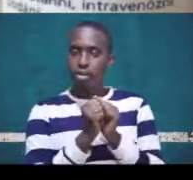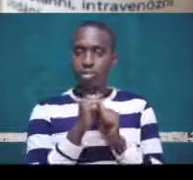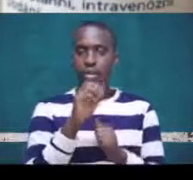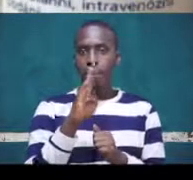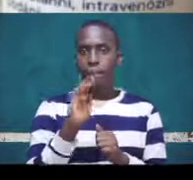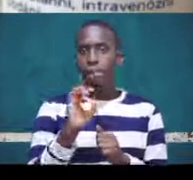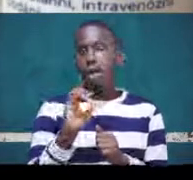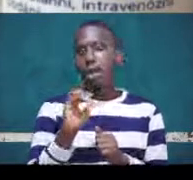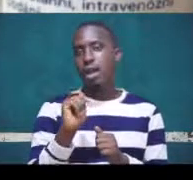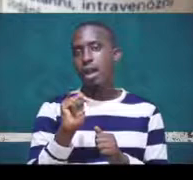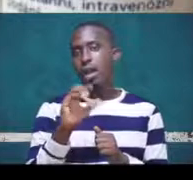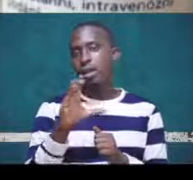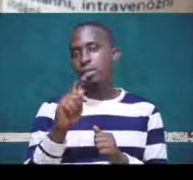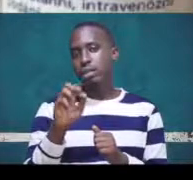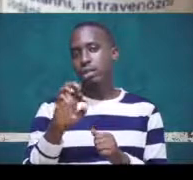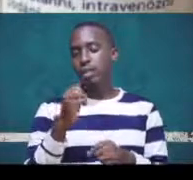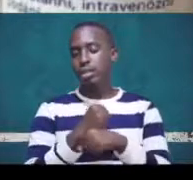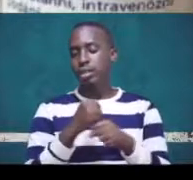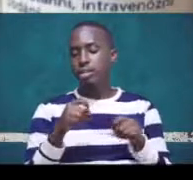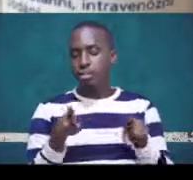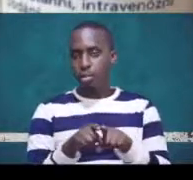in the same way in my body.